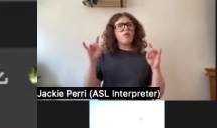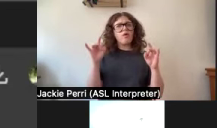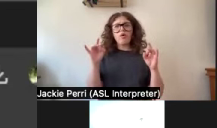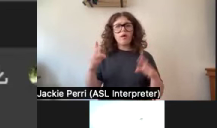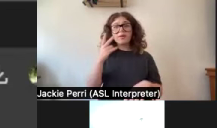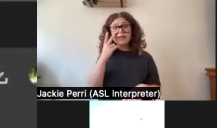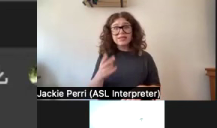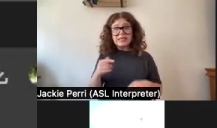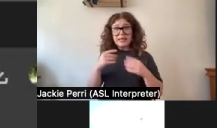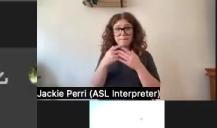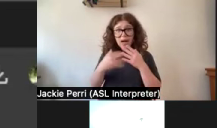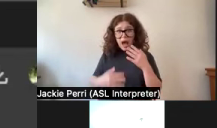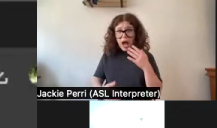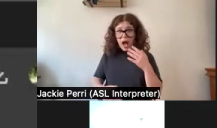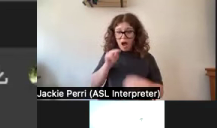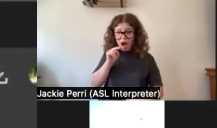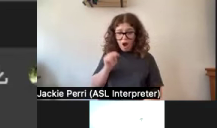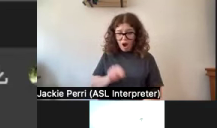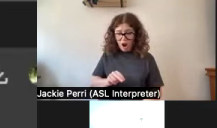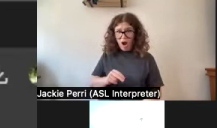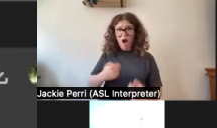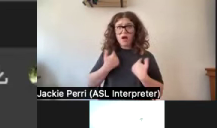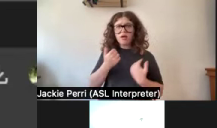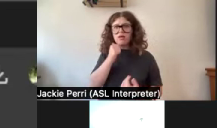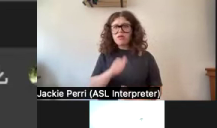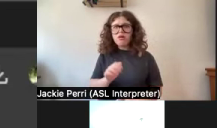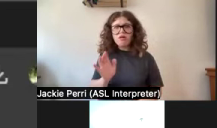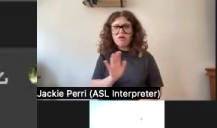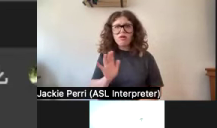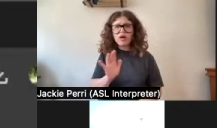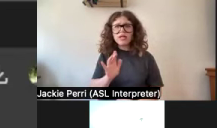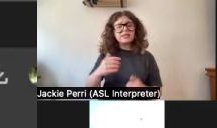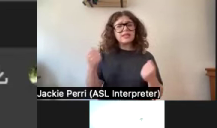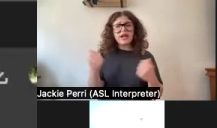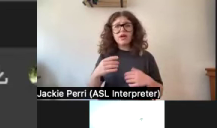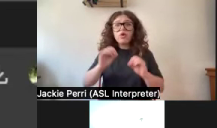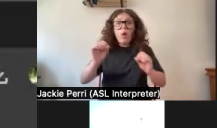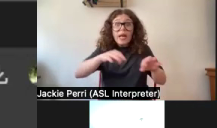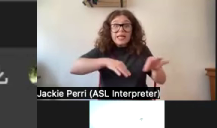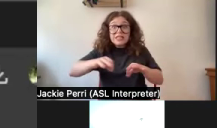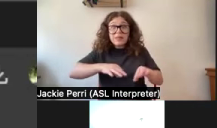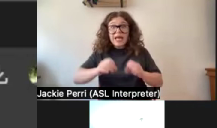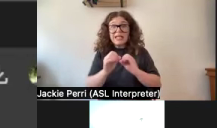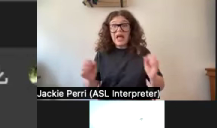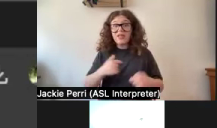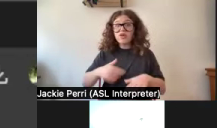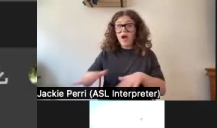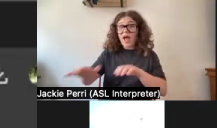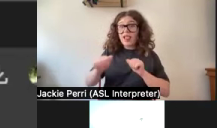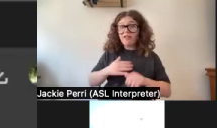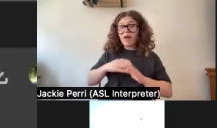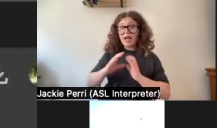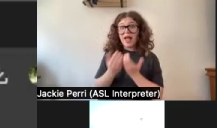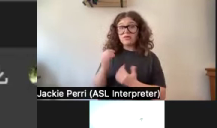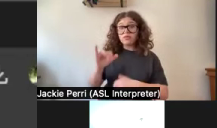the sin blood que nadie le as a explique a young uno girl, qué and es. nobody has Salí explained to you corriendo what de mi that clase means. y eso So para I mí left my me classroom, impactó toda and mi that vida